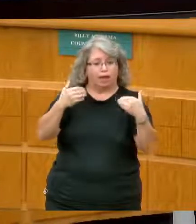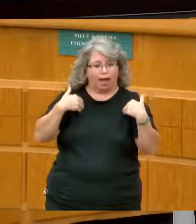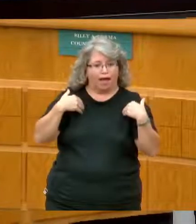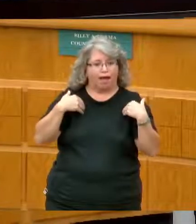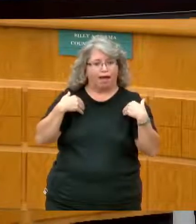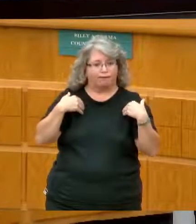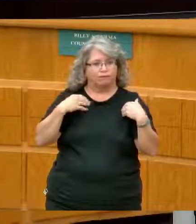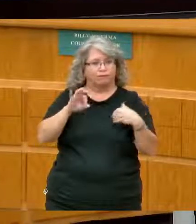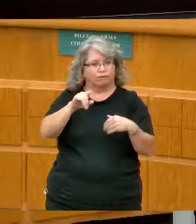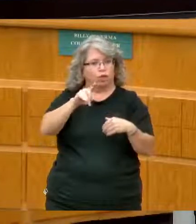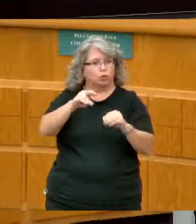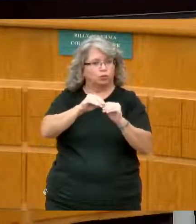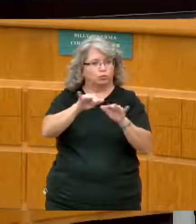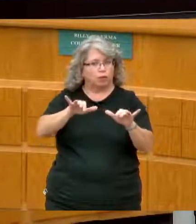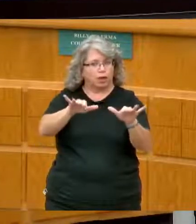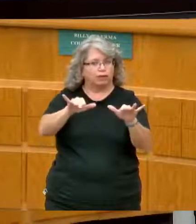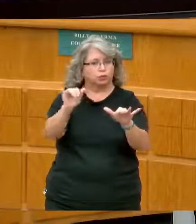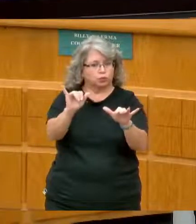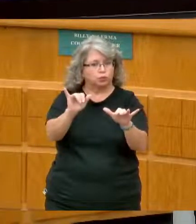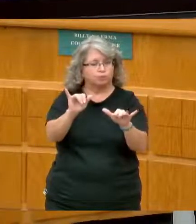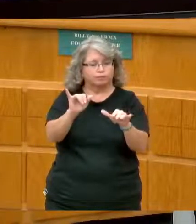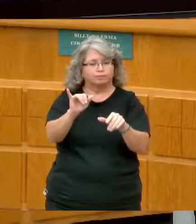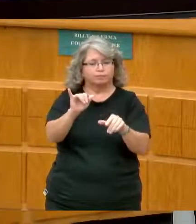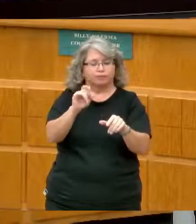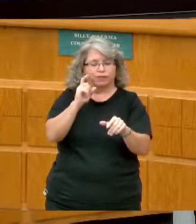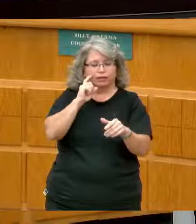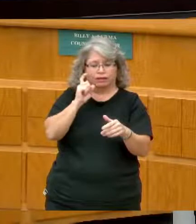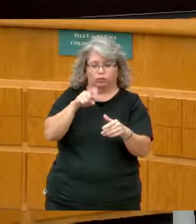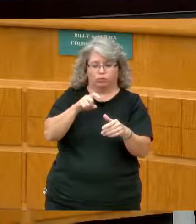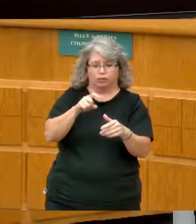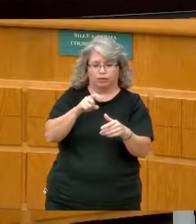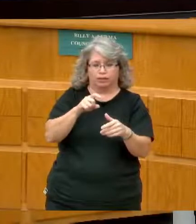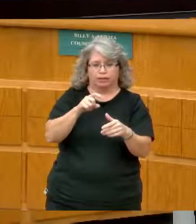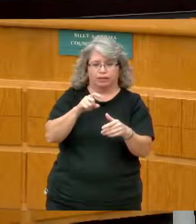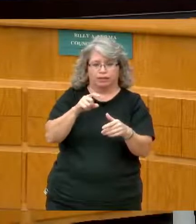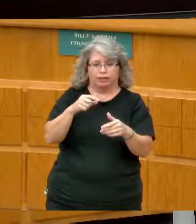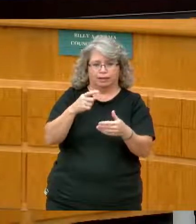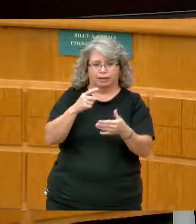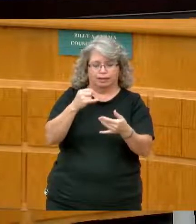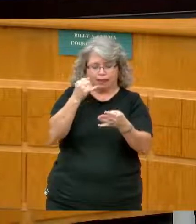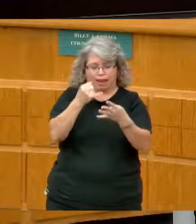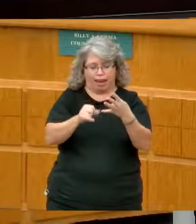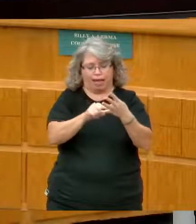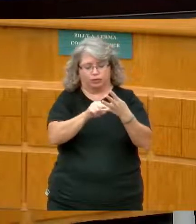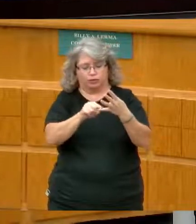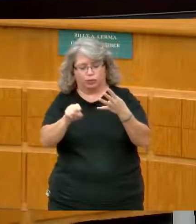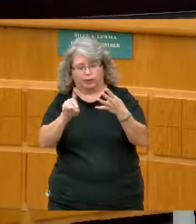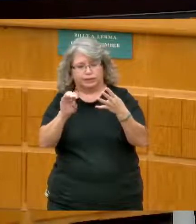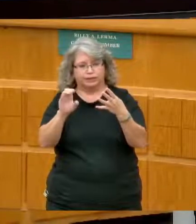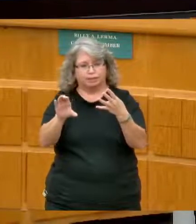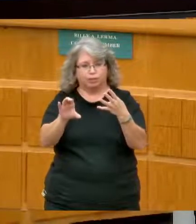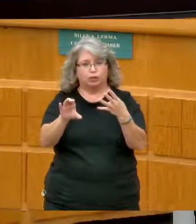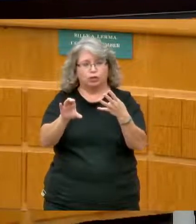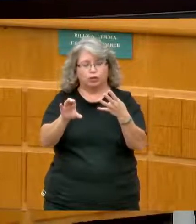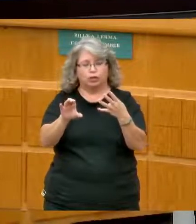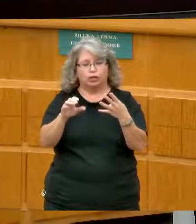County. And so if you look at the last week of December, you're going to see that we